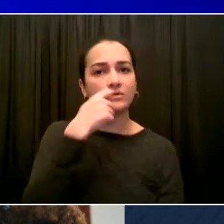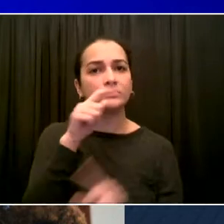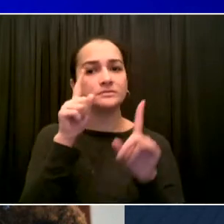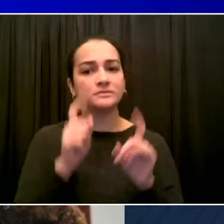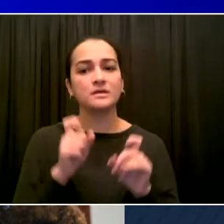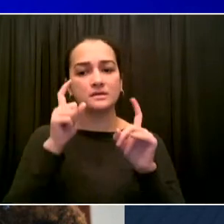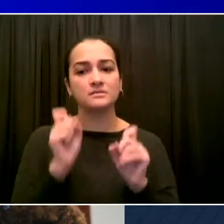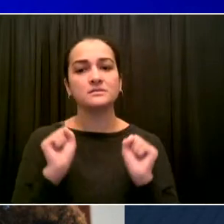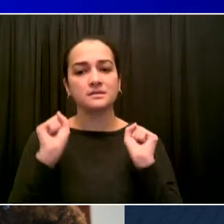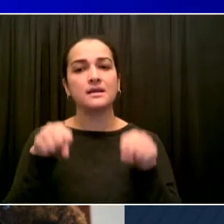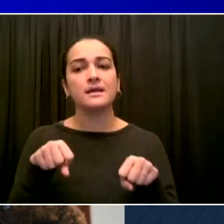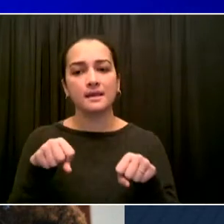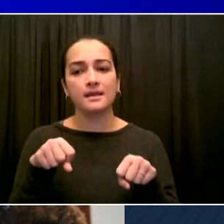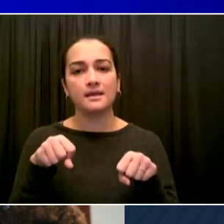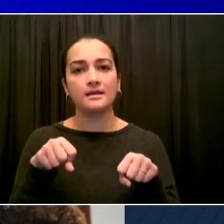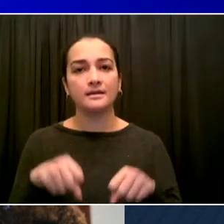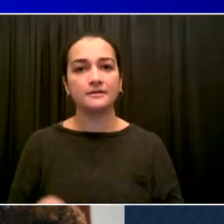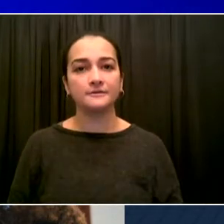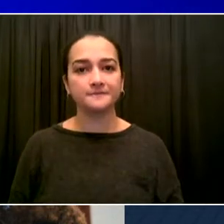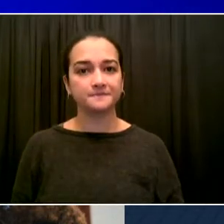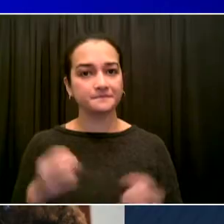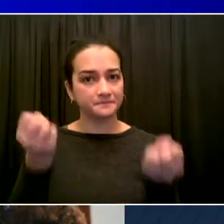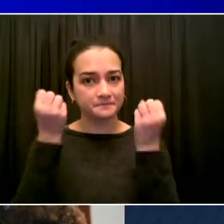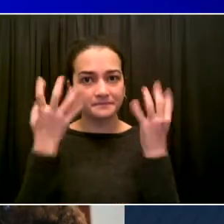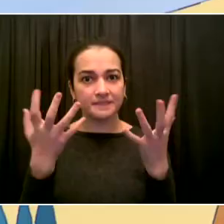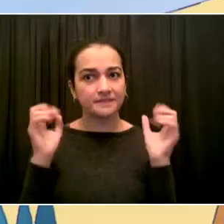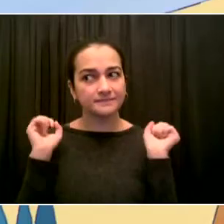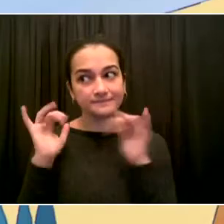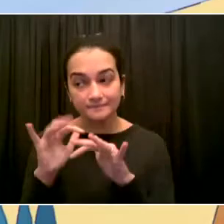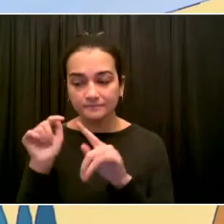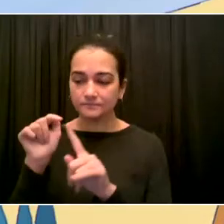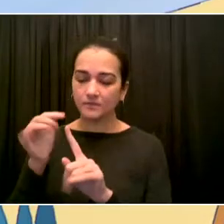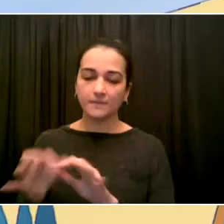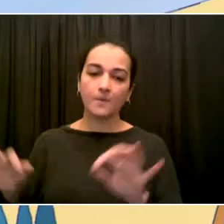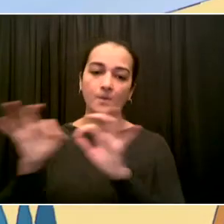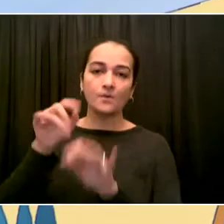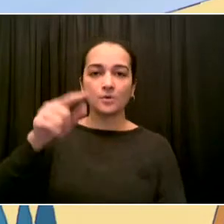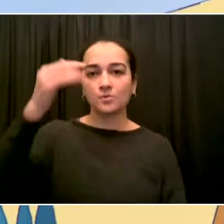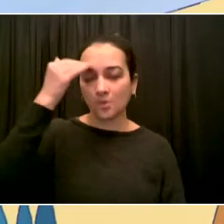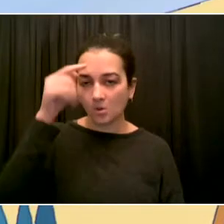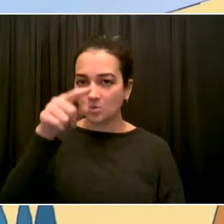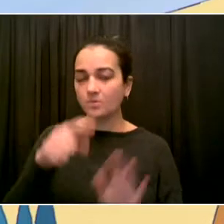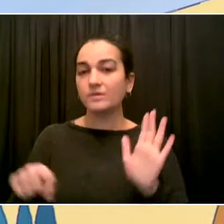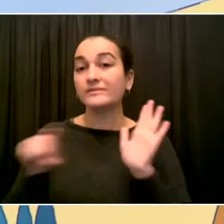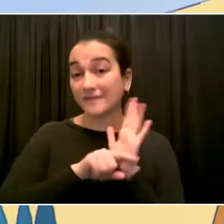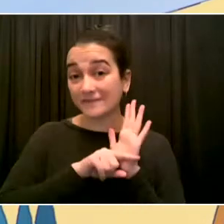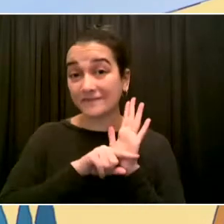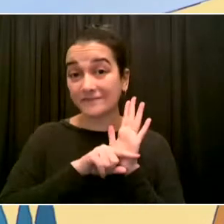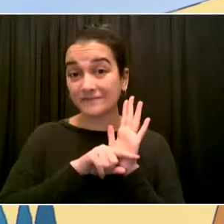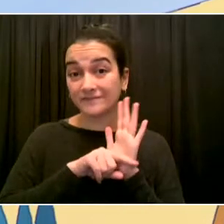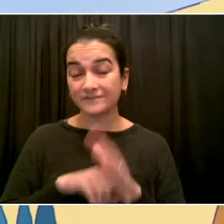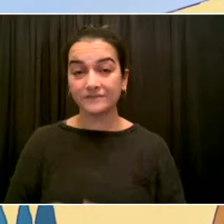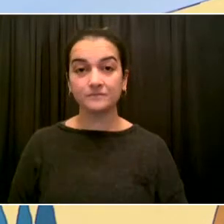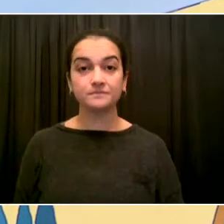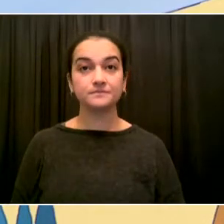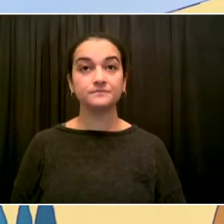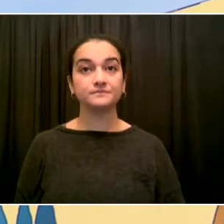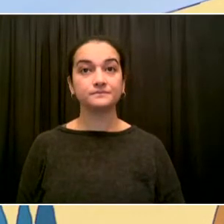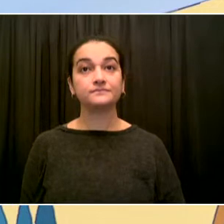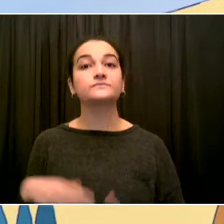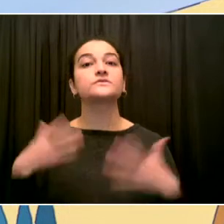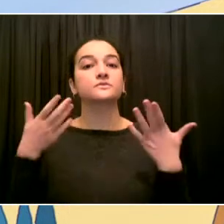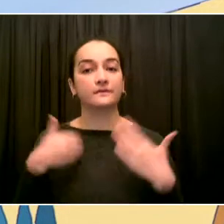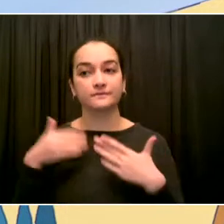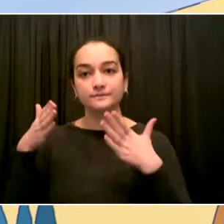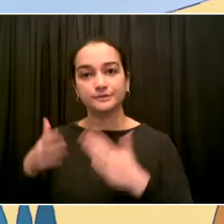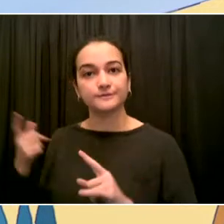equation. I want you to hear more about why this is so important from one of the real heroes of this effort on fighting back COVID in this city. He led the